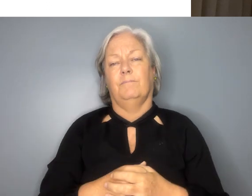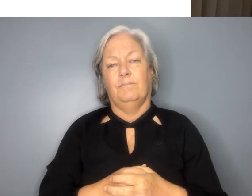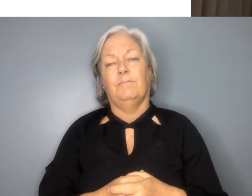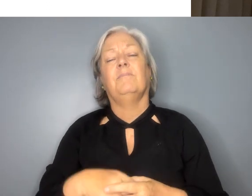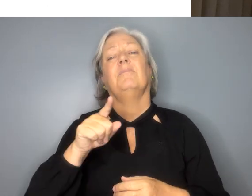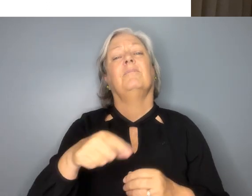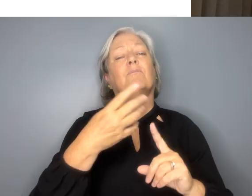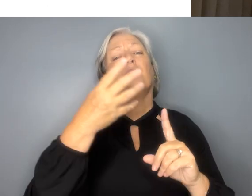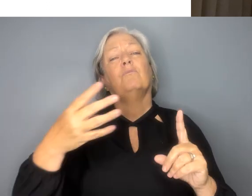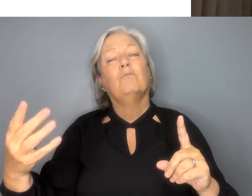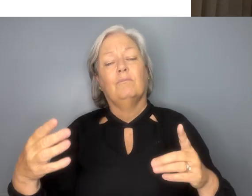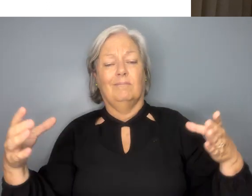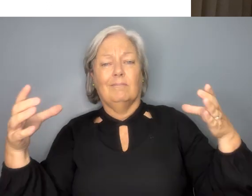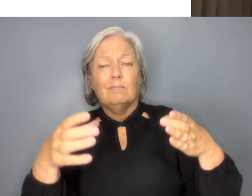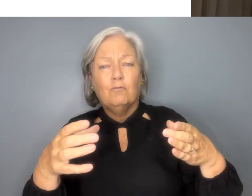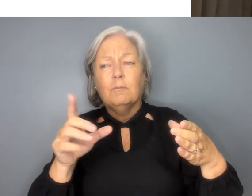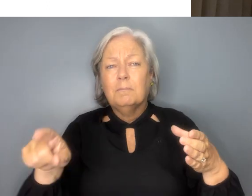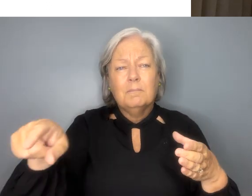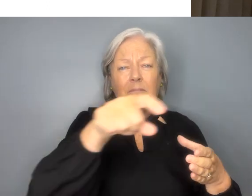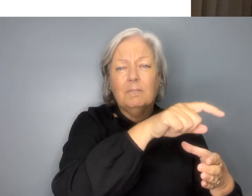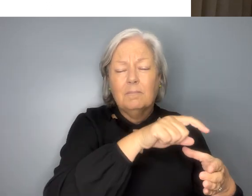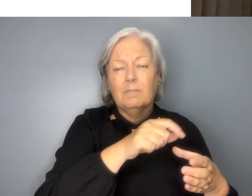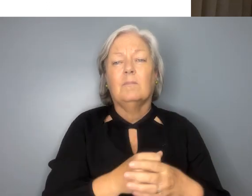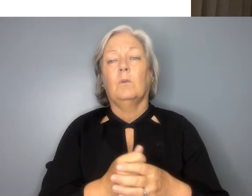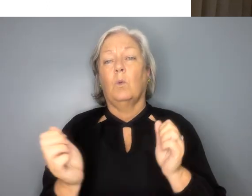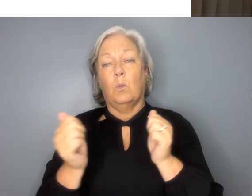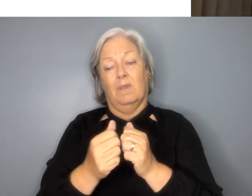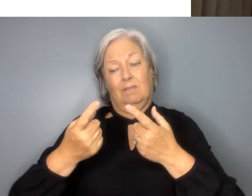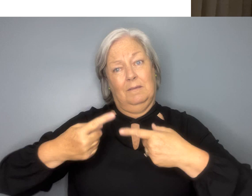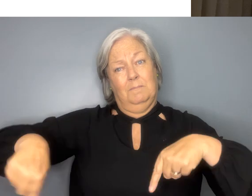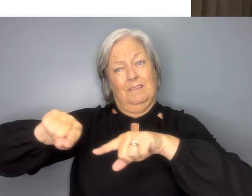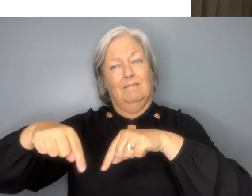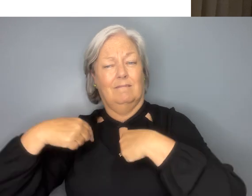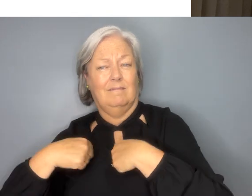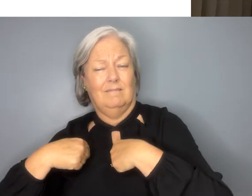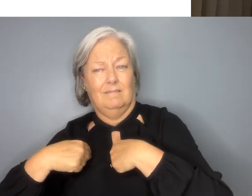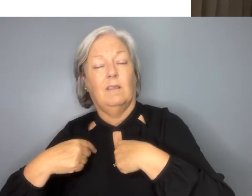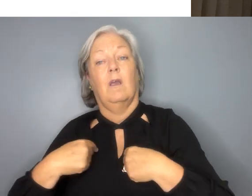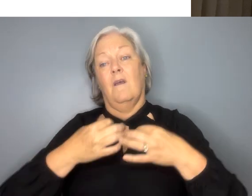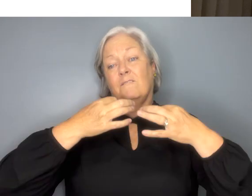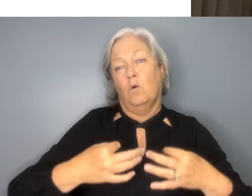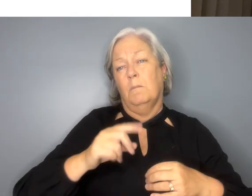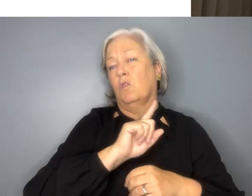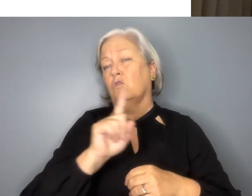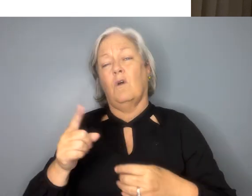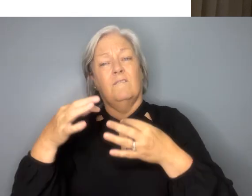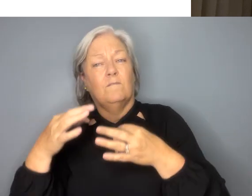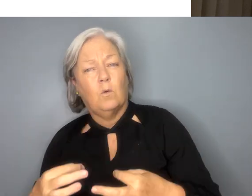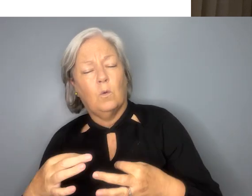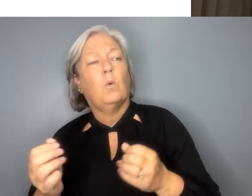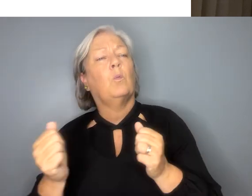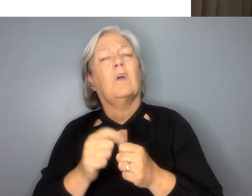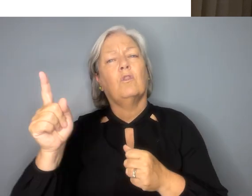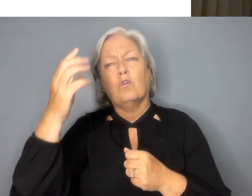Engagement by LGBTIQA+ groups with the committee, informally and formally through